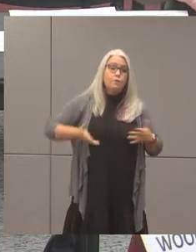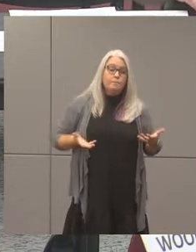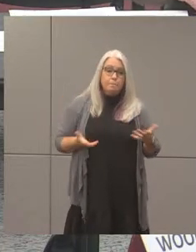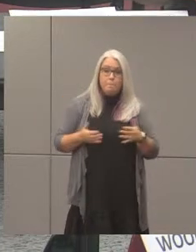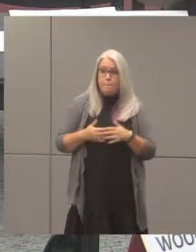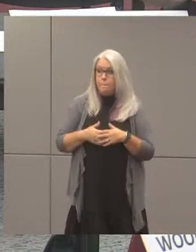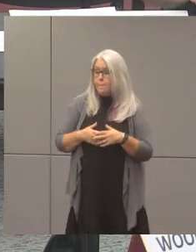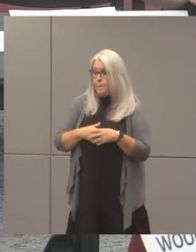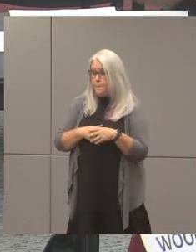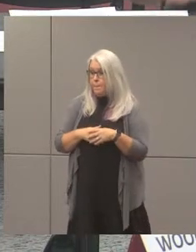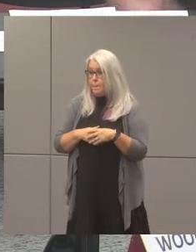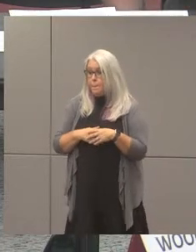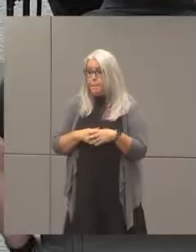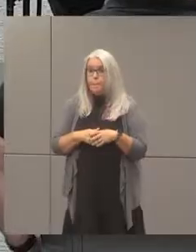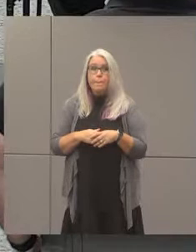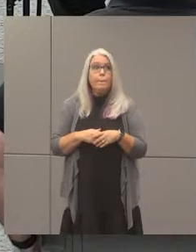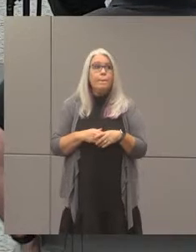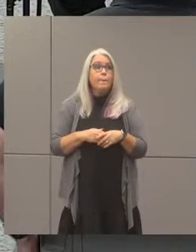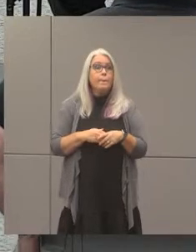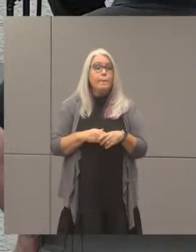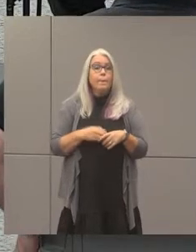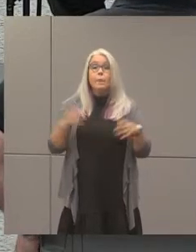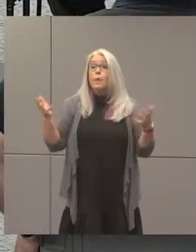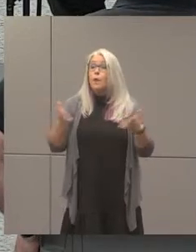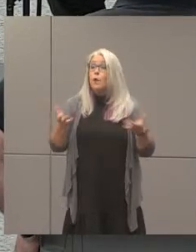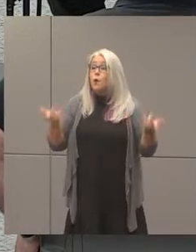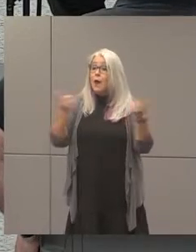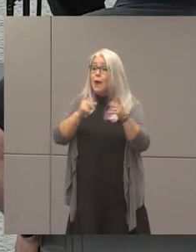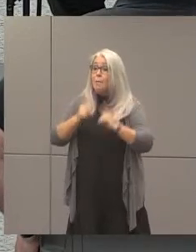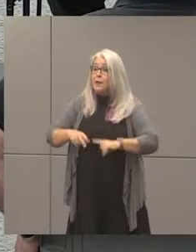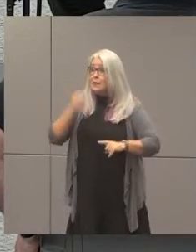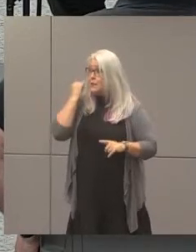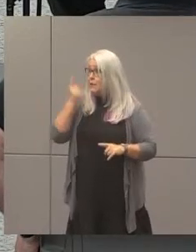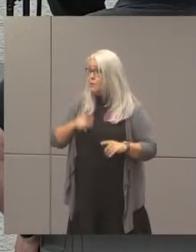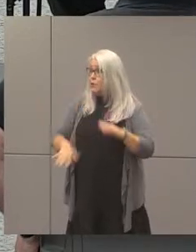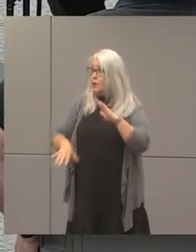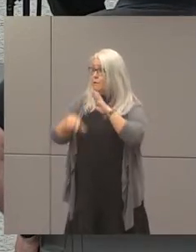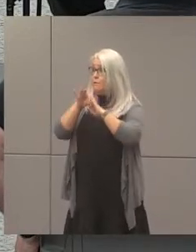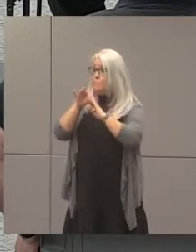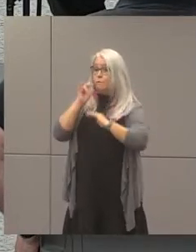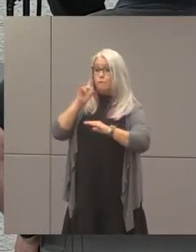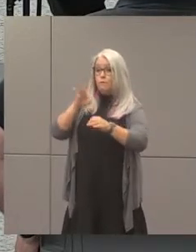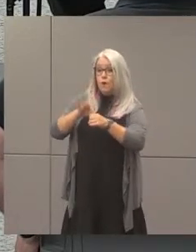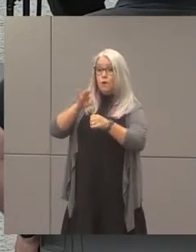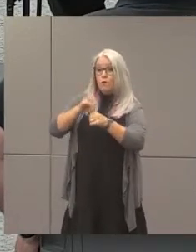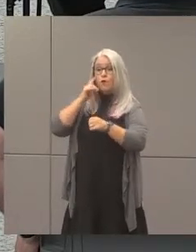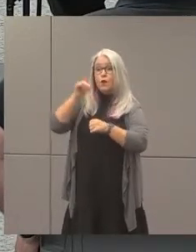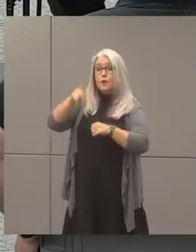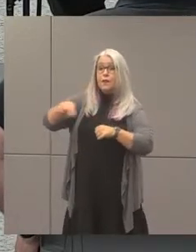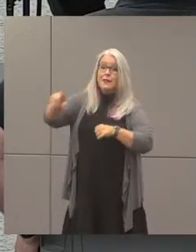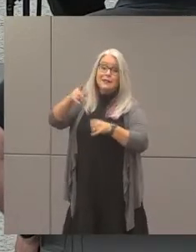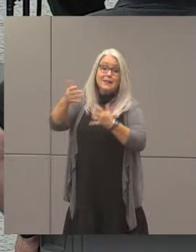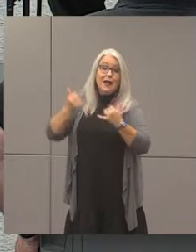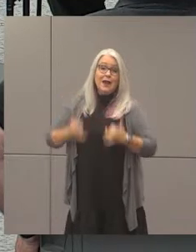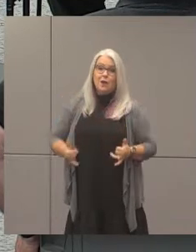Trustee Lindy. So what happens if we vote for this now without even hearing from the attorney whatsoever?